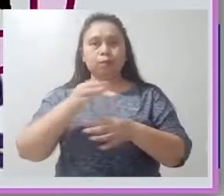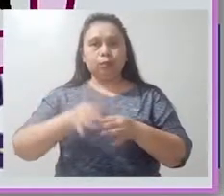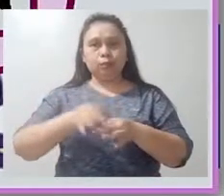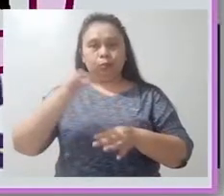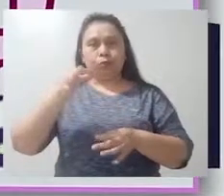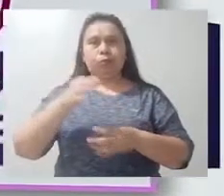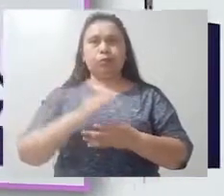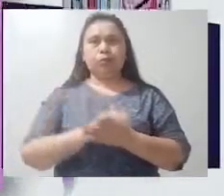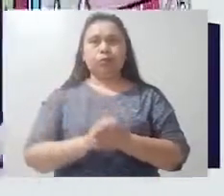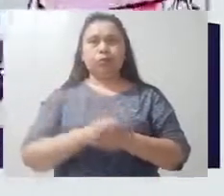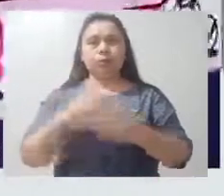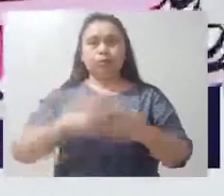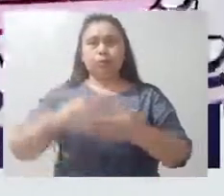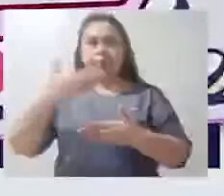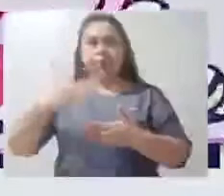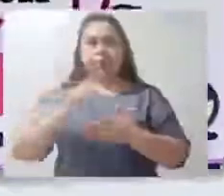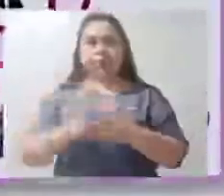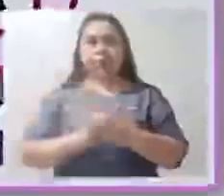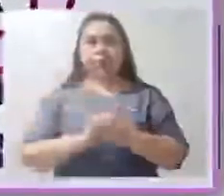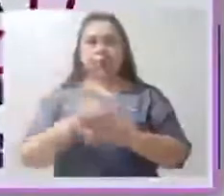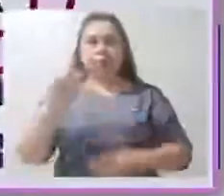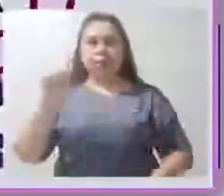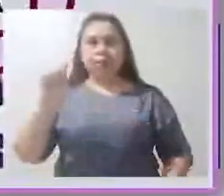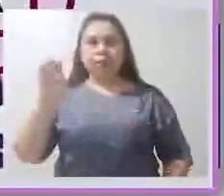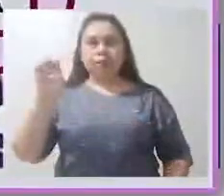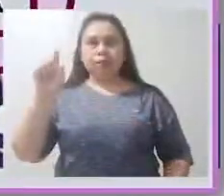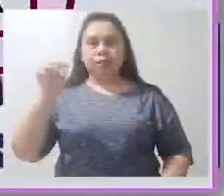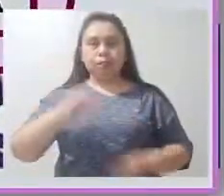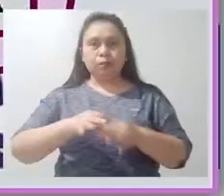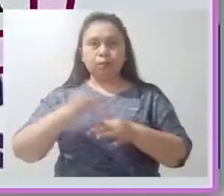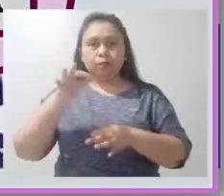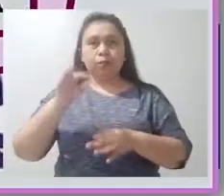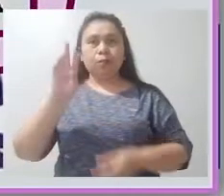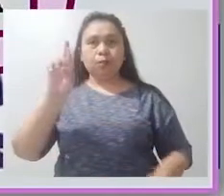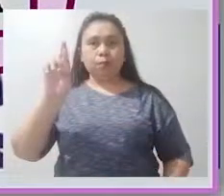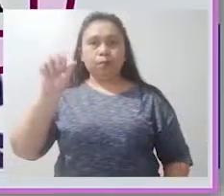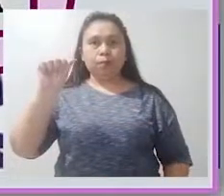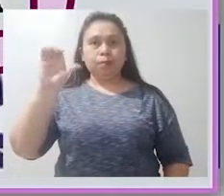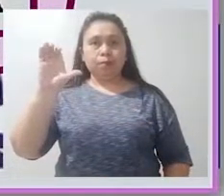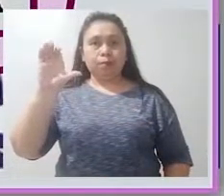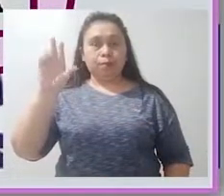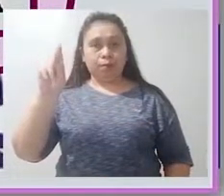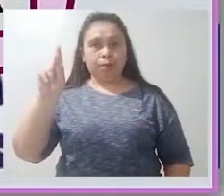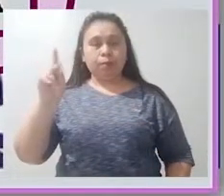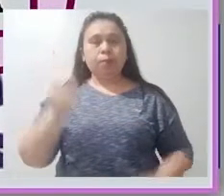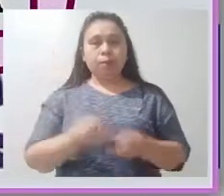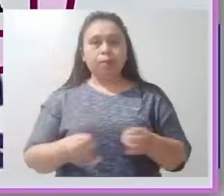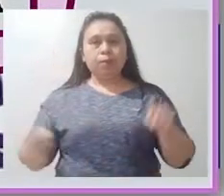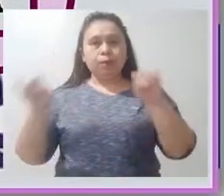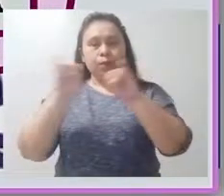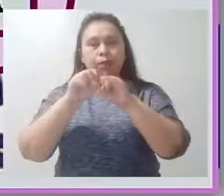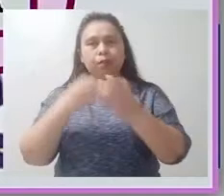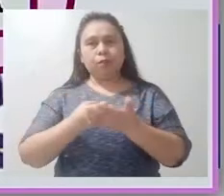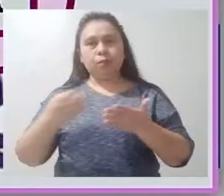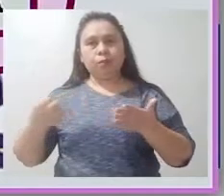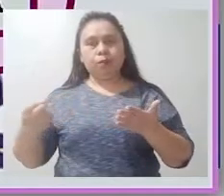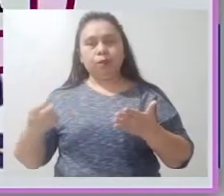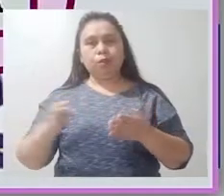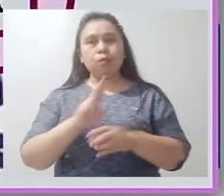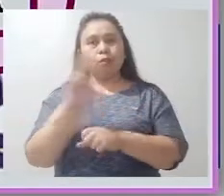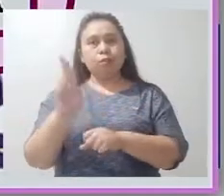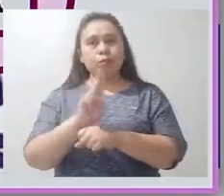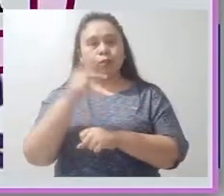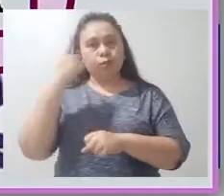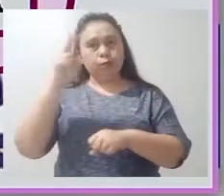suggests. Next is test tube rock. It is an important equipment used for the storage